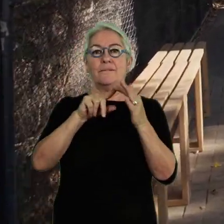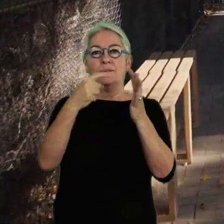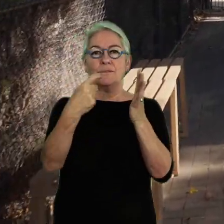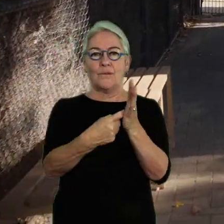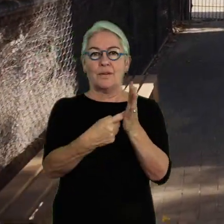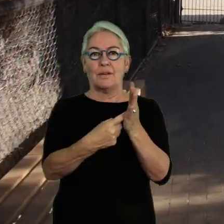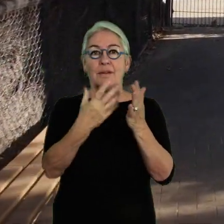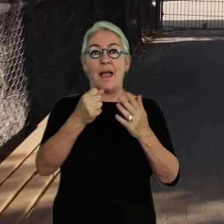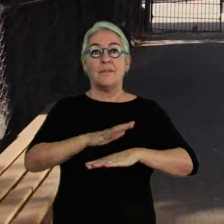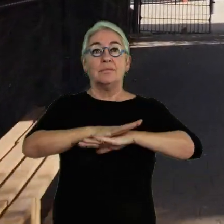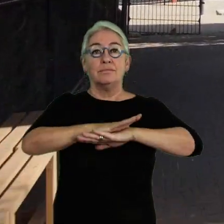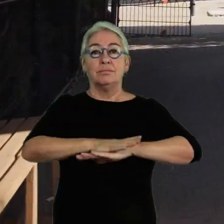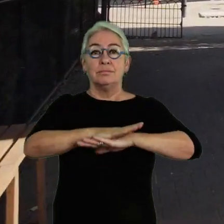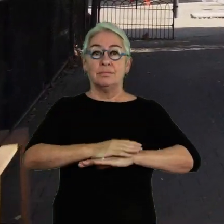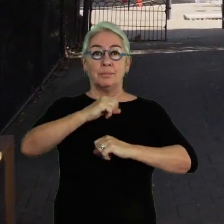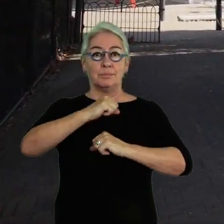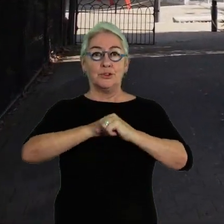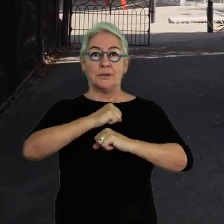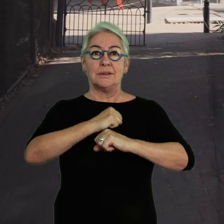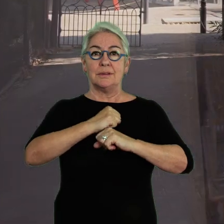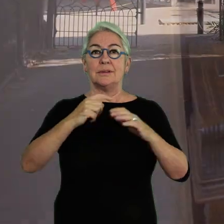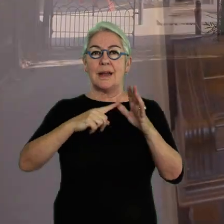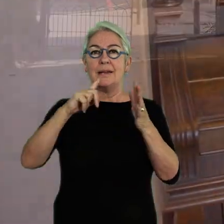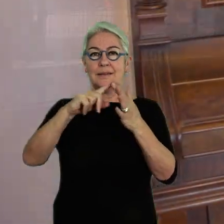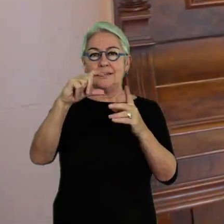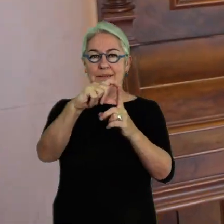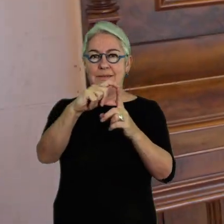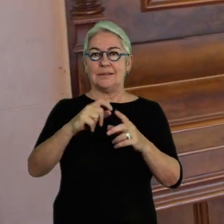There is an automated external defibrillator AED in the foyer.